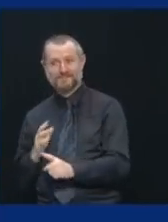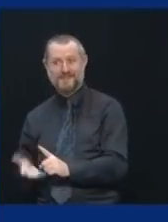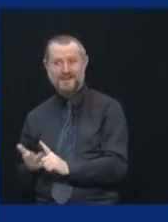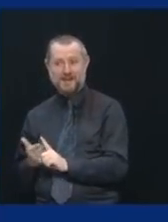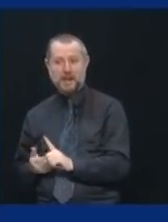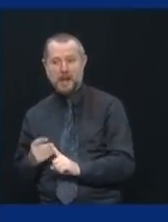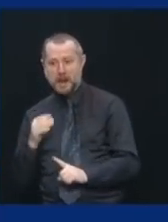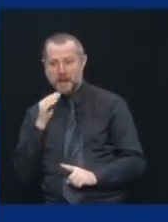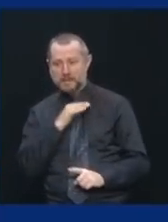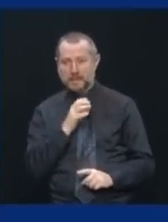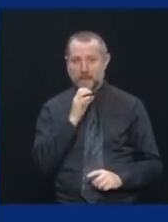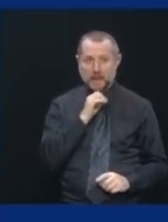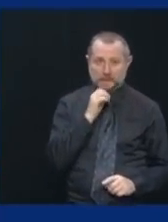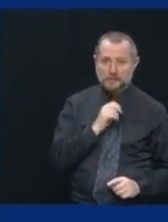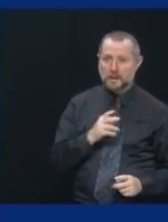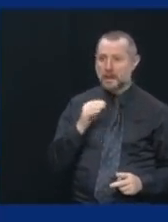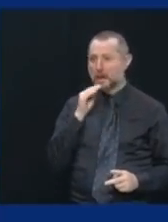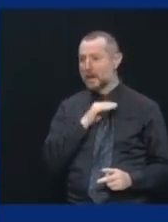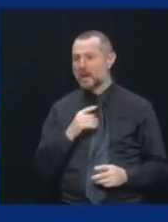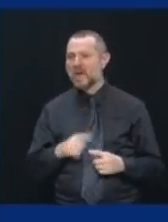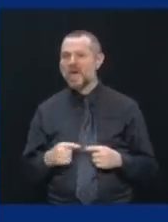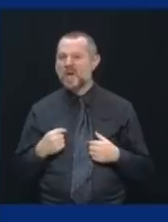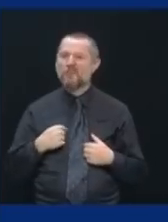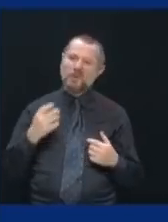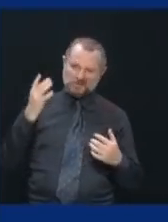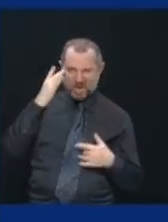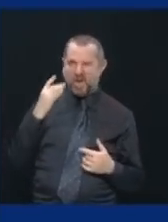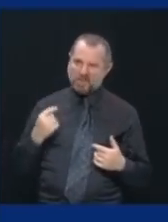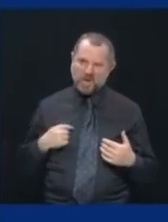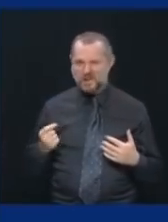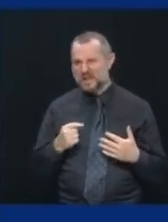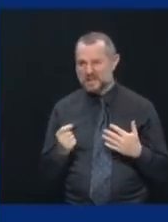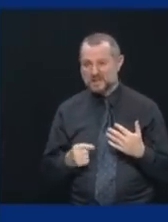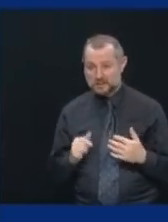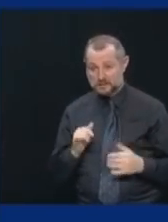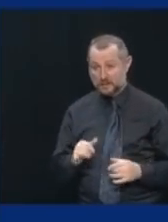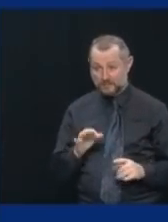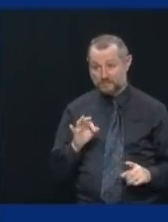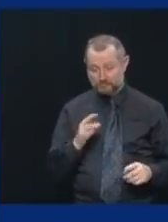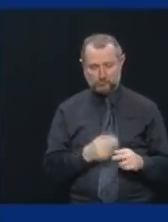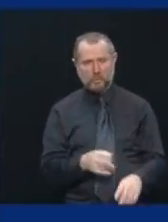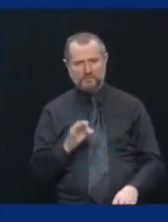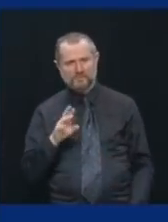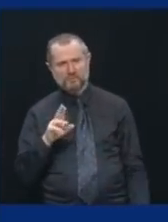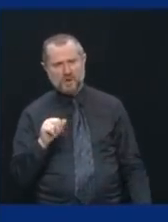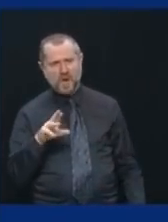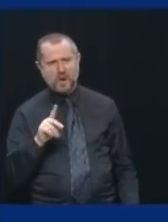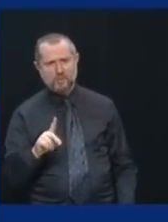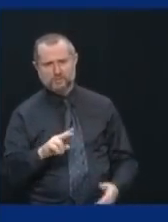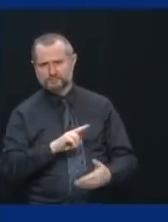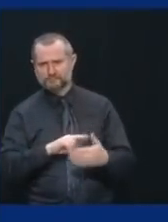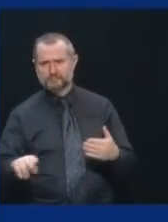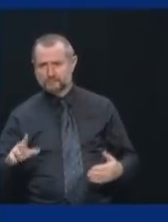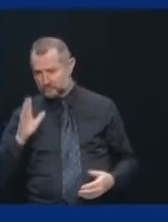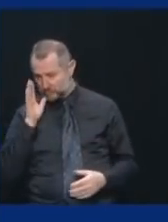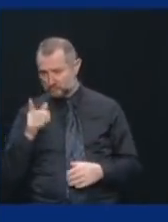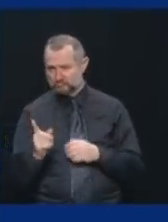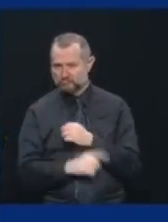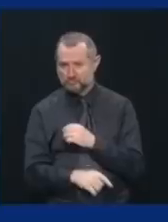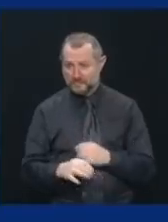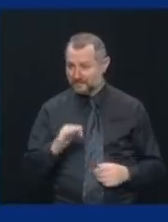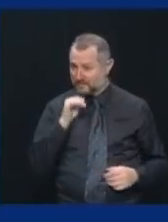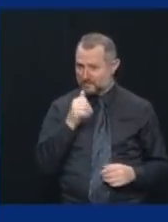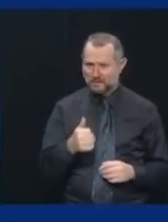age, then yeah, they committed fraud, and that has to be enforced. Otherwise, the whole system's a